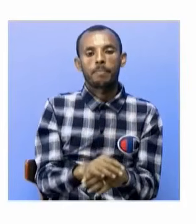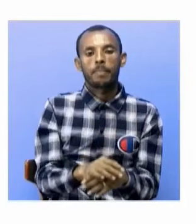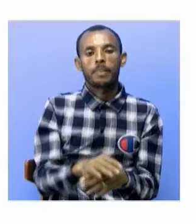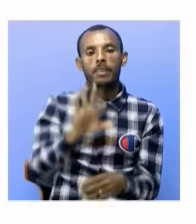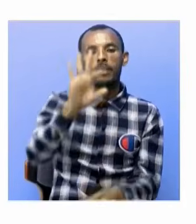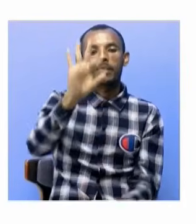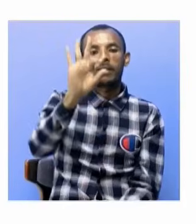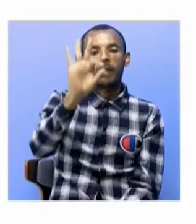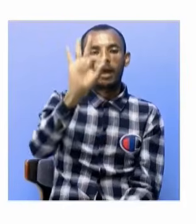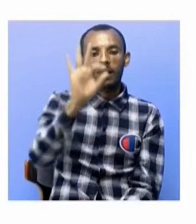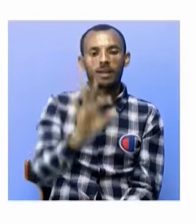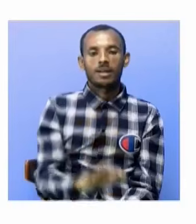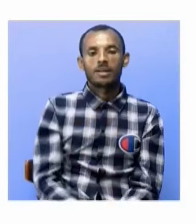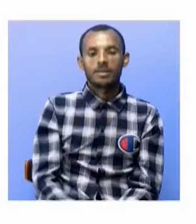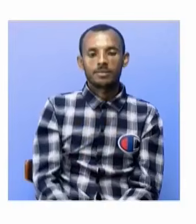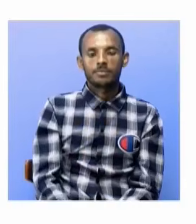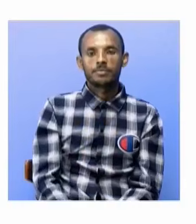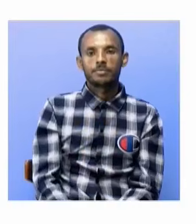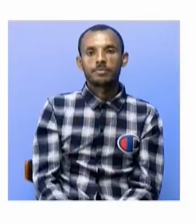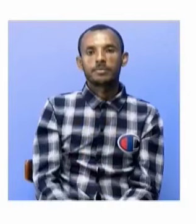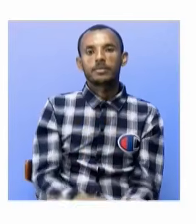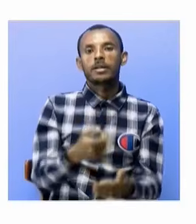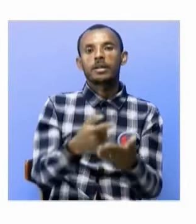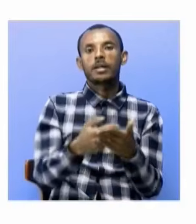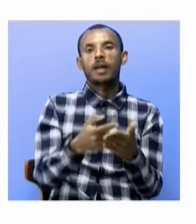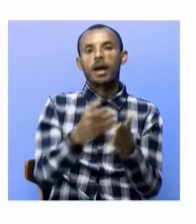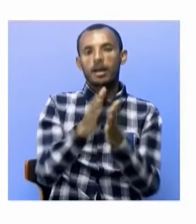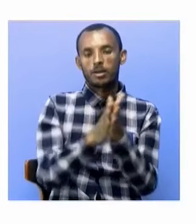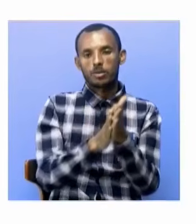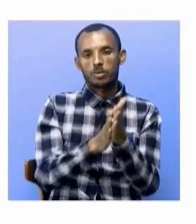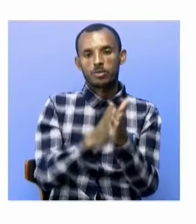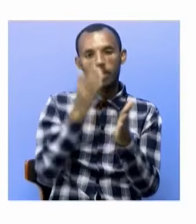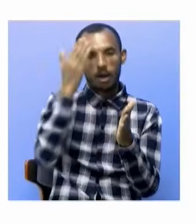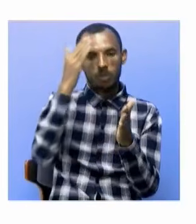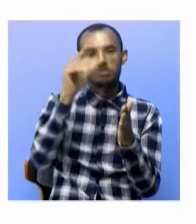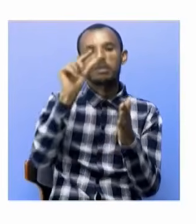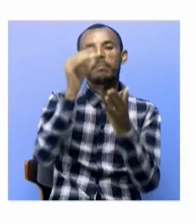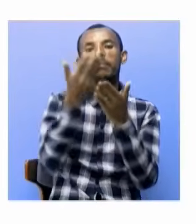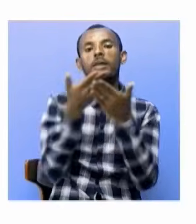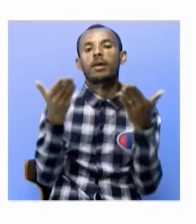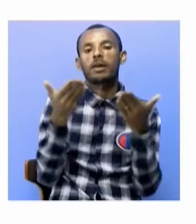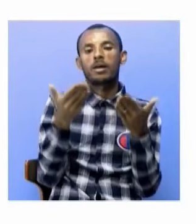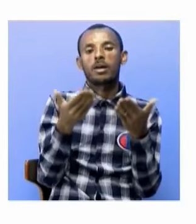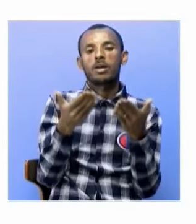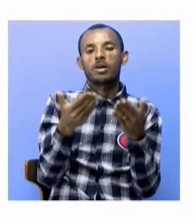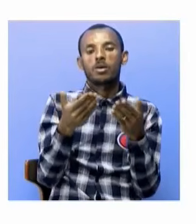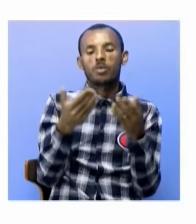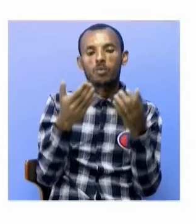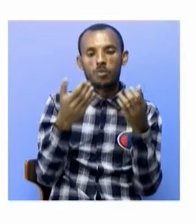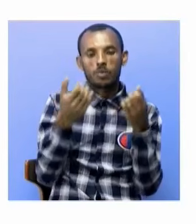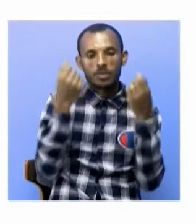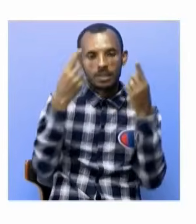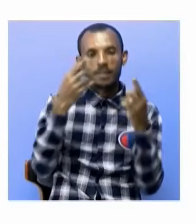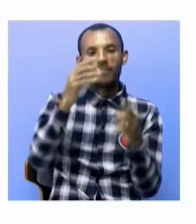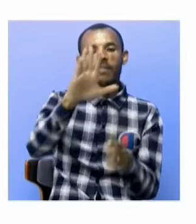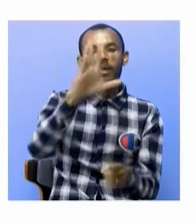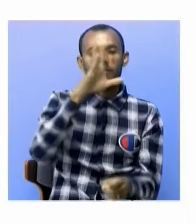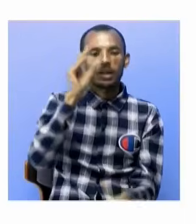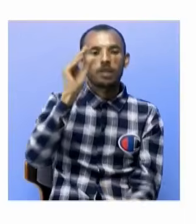9. Here, I need you to notice something. Consider 5 and